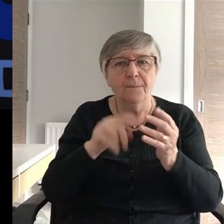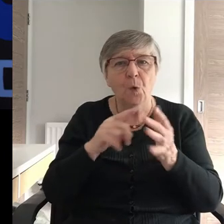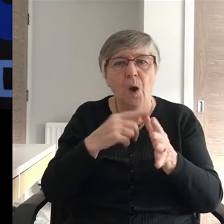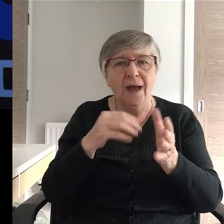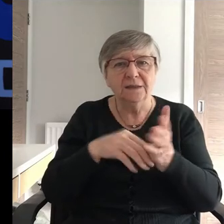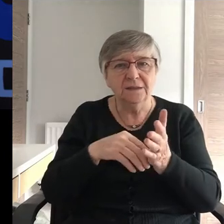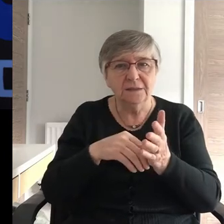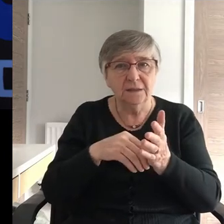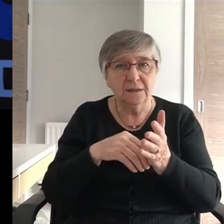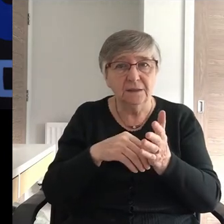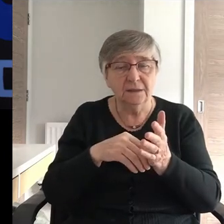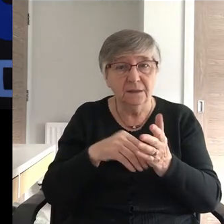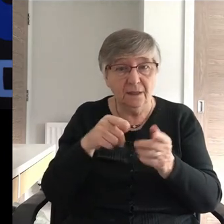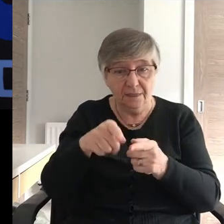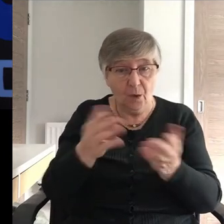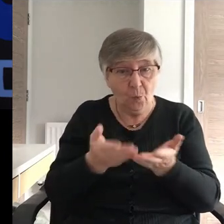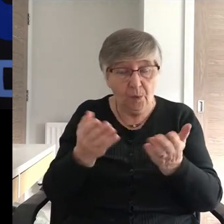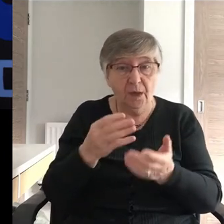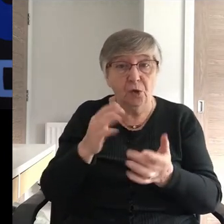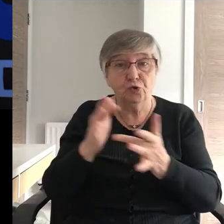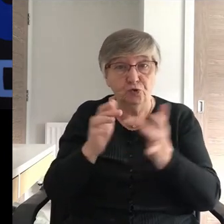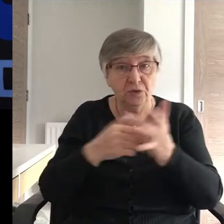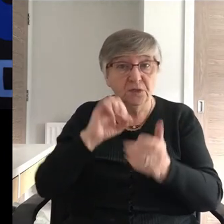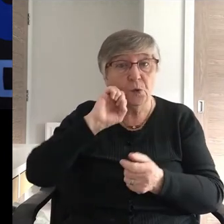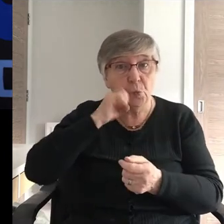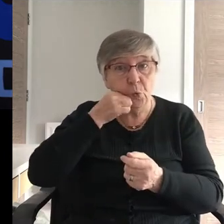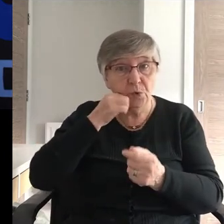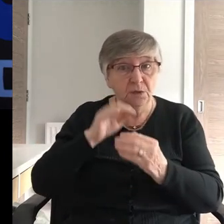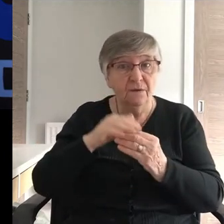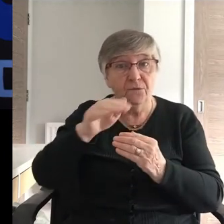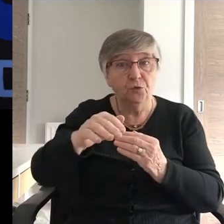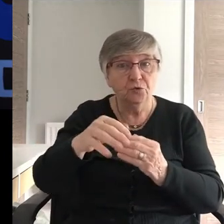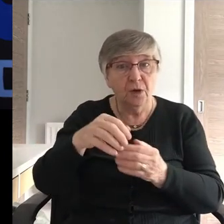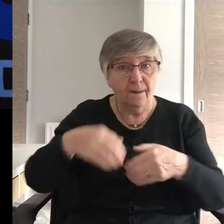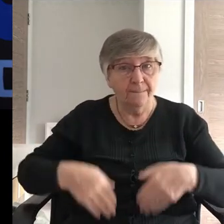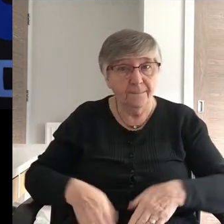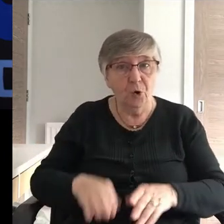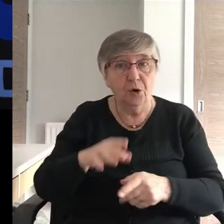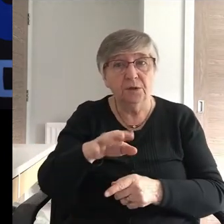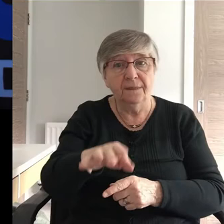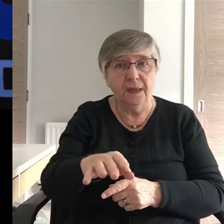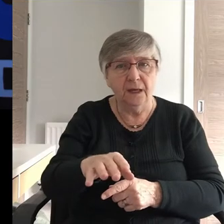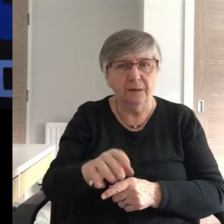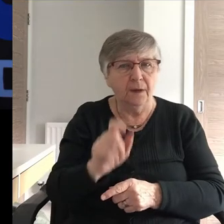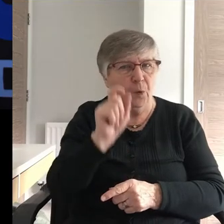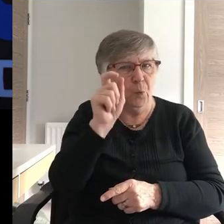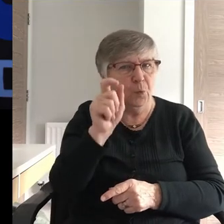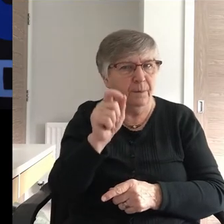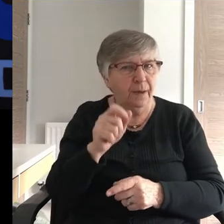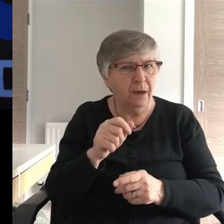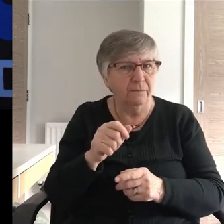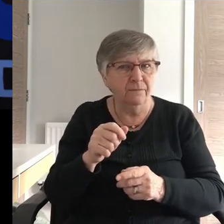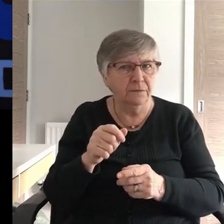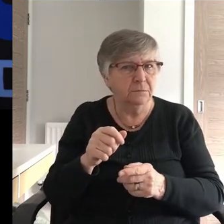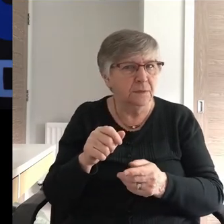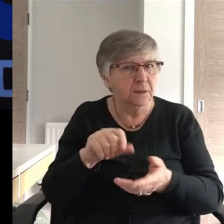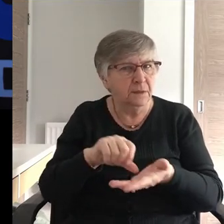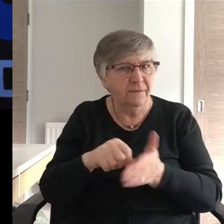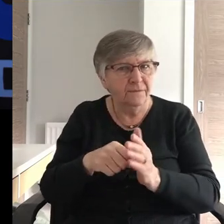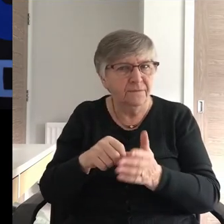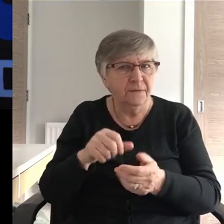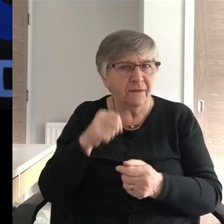the future town of Jesus' birth. But there's a wee bit of skullduggery involved, of